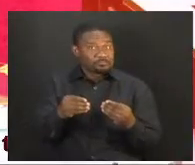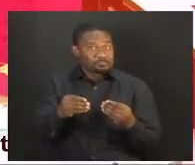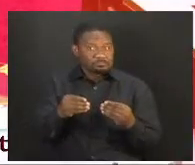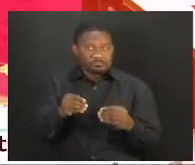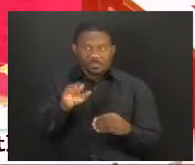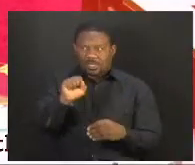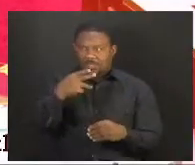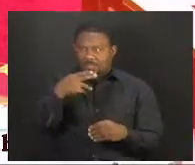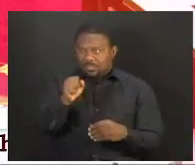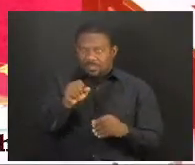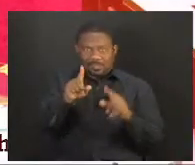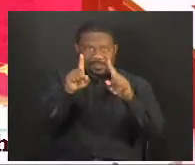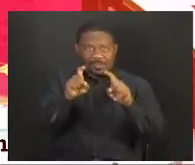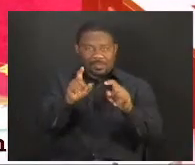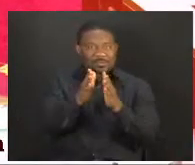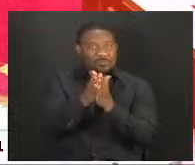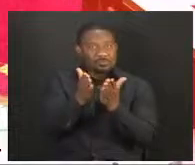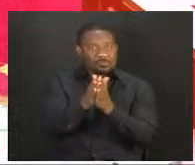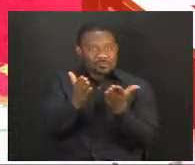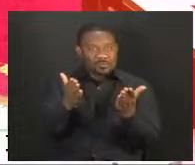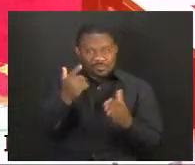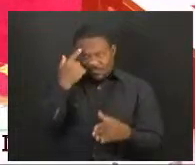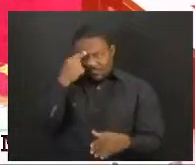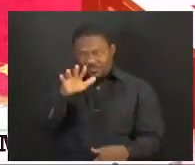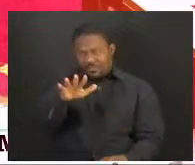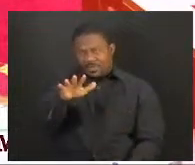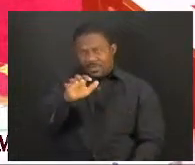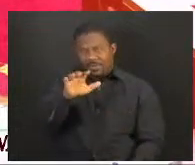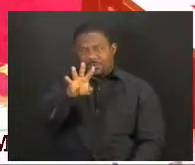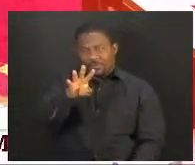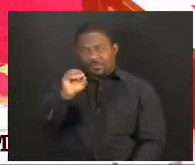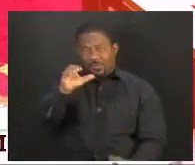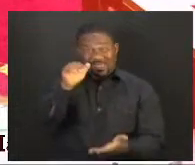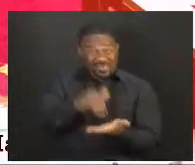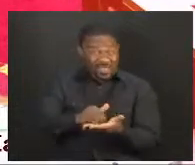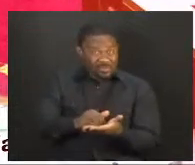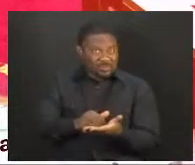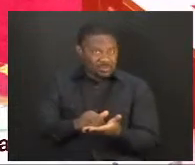SHS textbooks for about 540,000 learners.